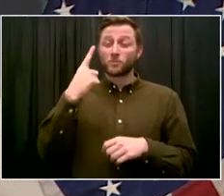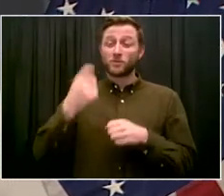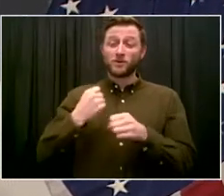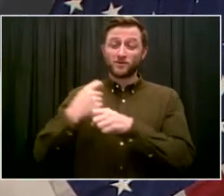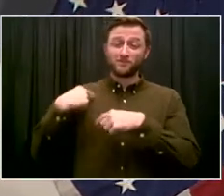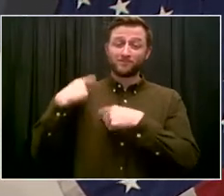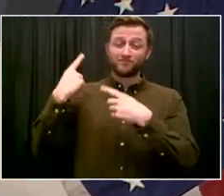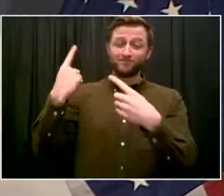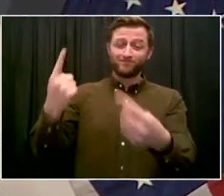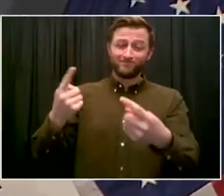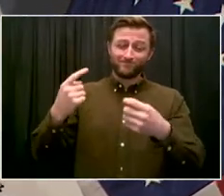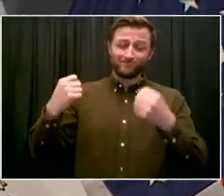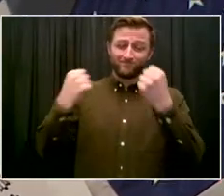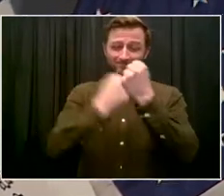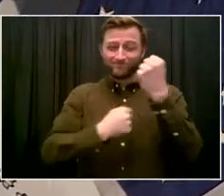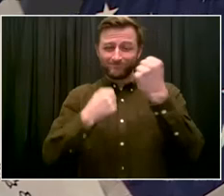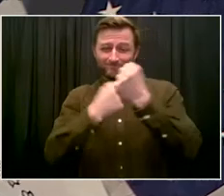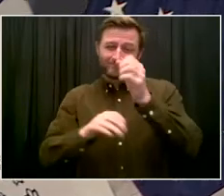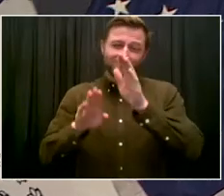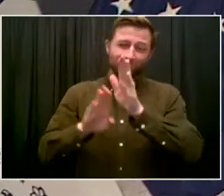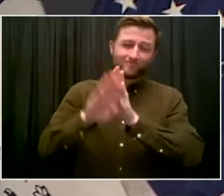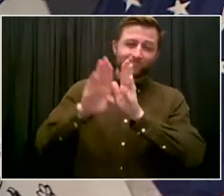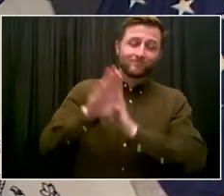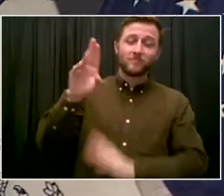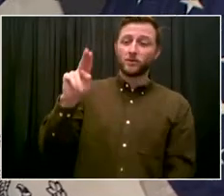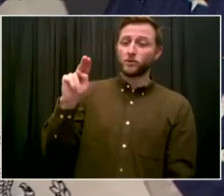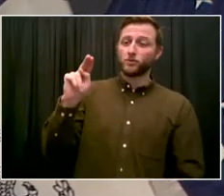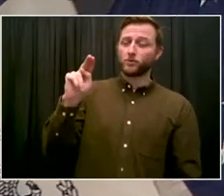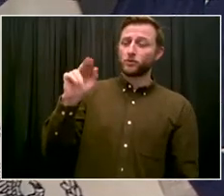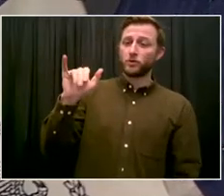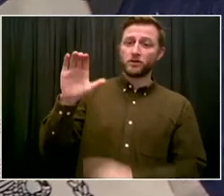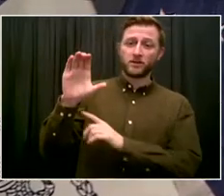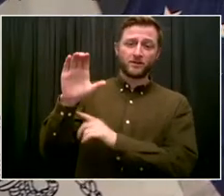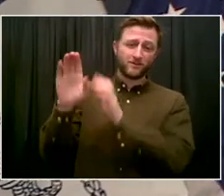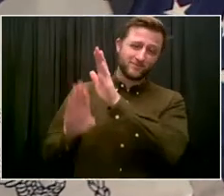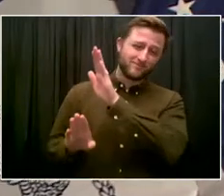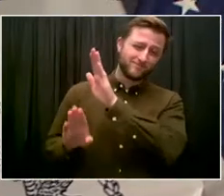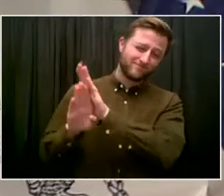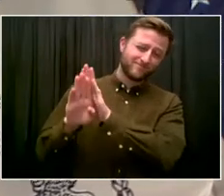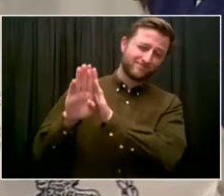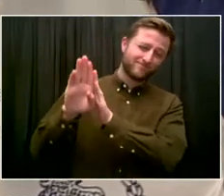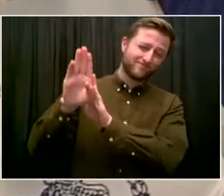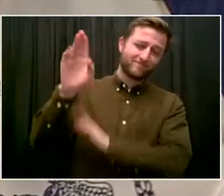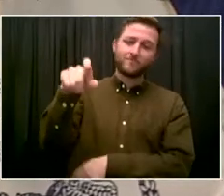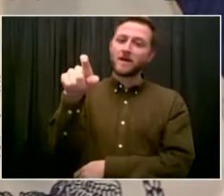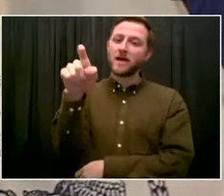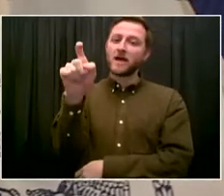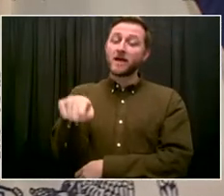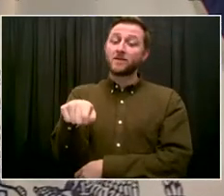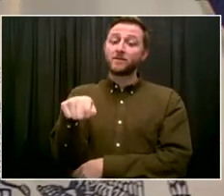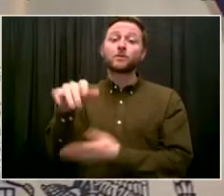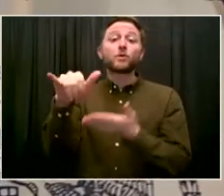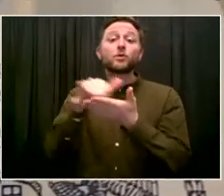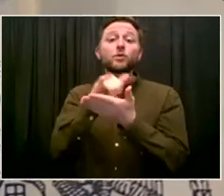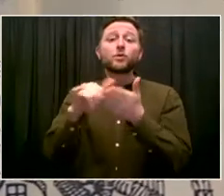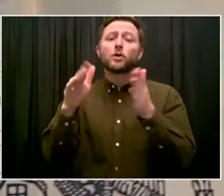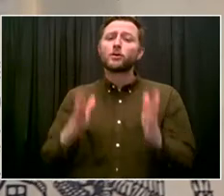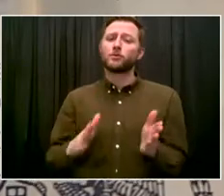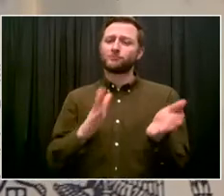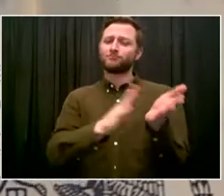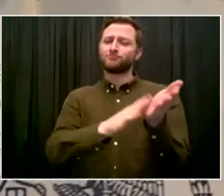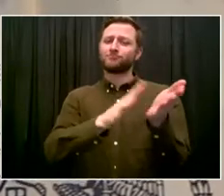New Yorkers have done an amazing, amazing job. And we know key to our recovery